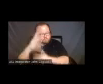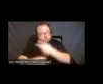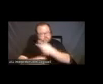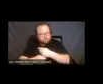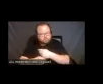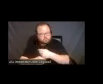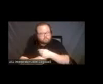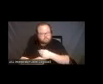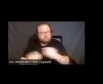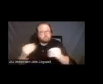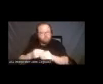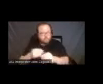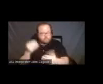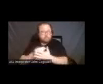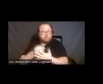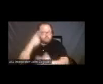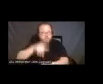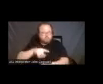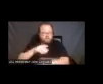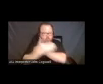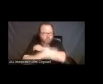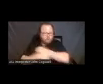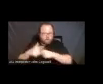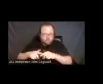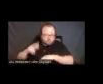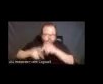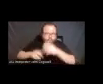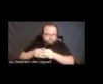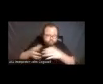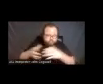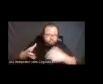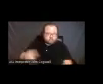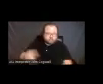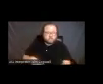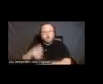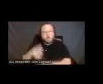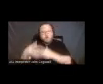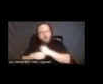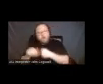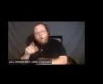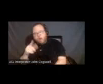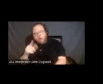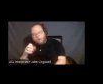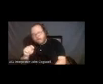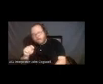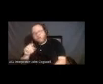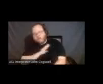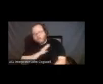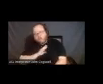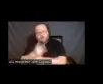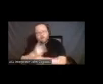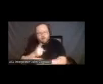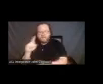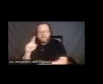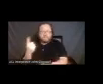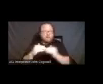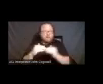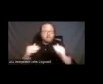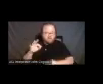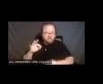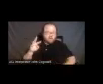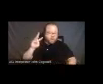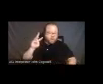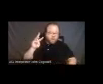additional funding for counties to be able to build out of. So augmented board and care, One of the first levels of locked care